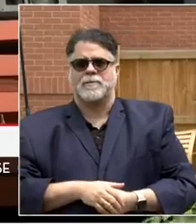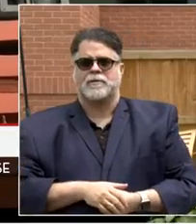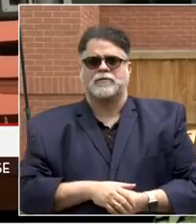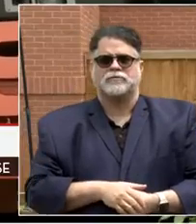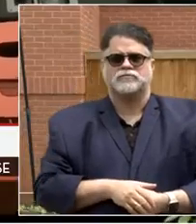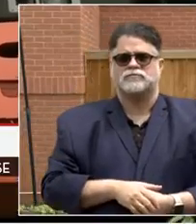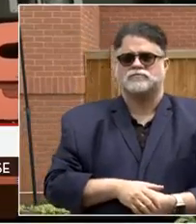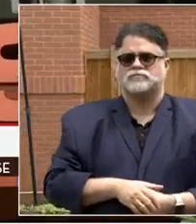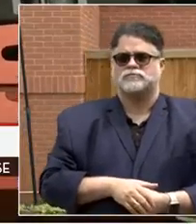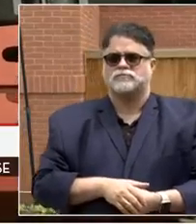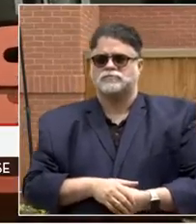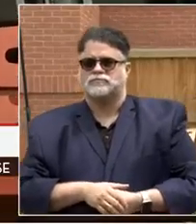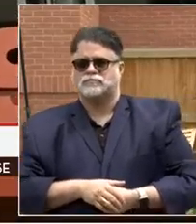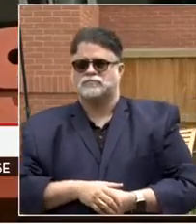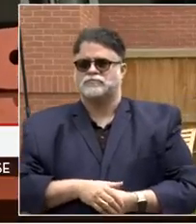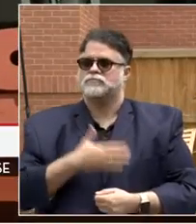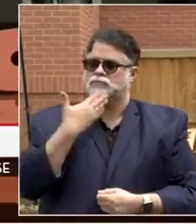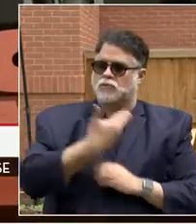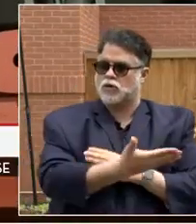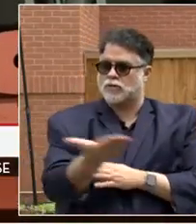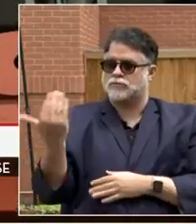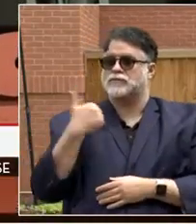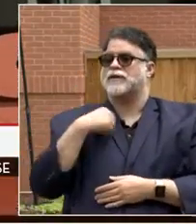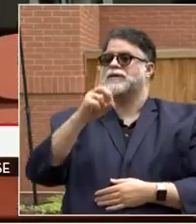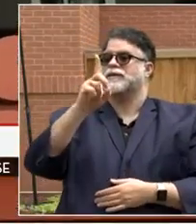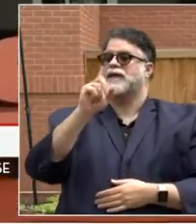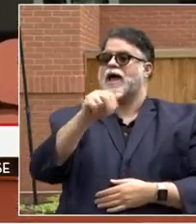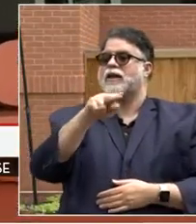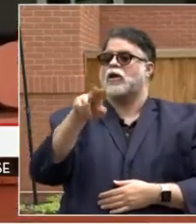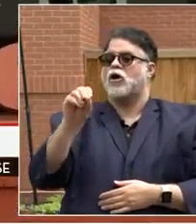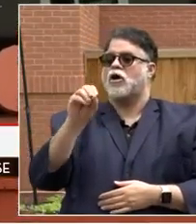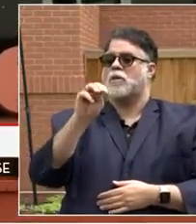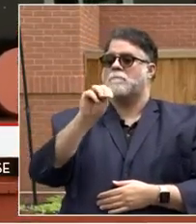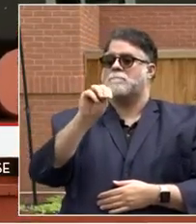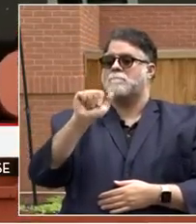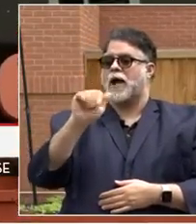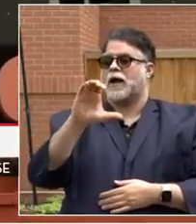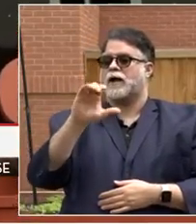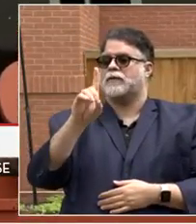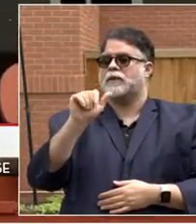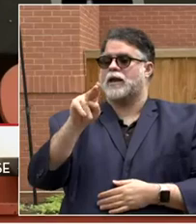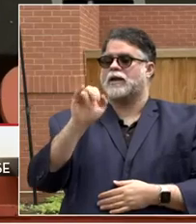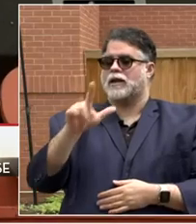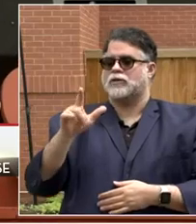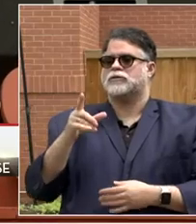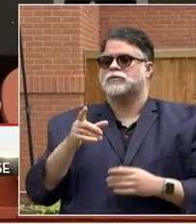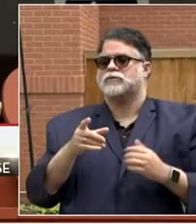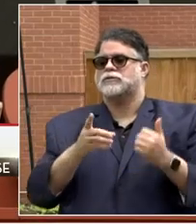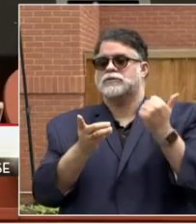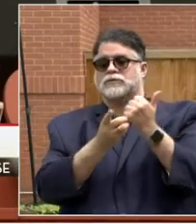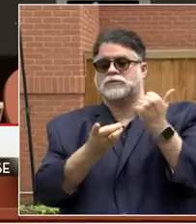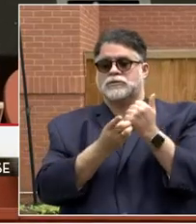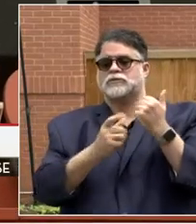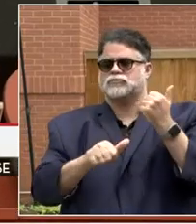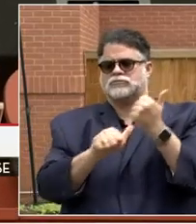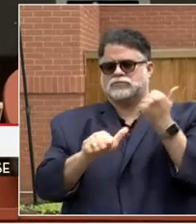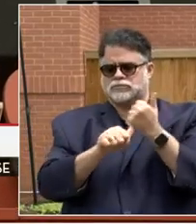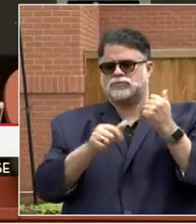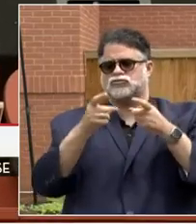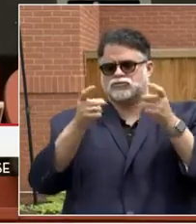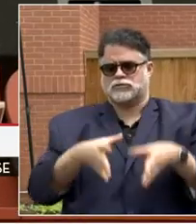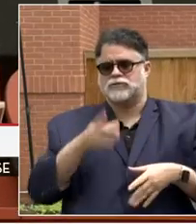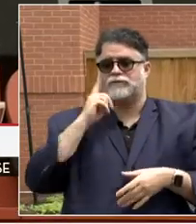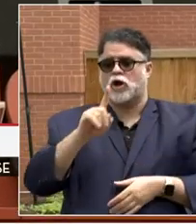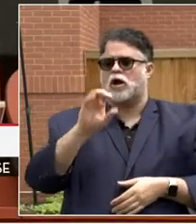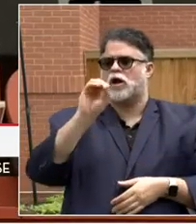Good morning, everyone. My name is Dana McDaniel, and I'm the Deputy Director of the Office of Neighborhood Safety and Engagement. And we're happy to announce that